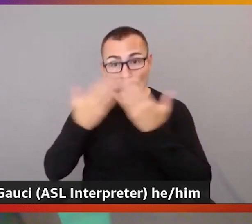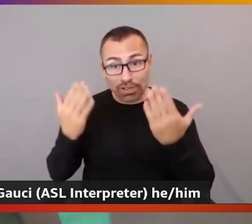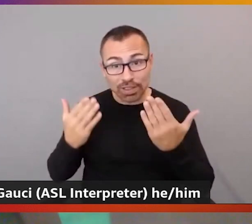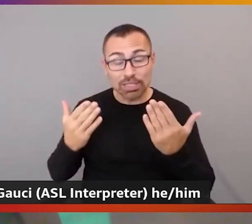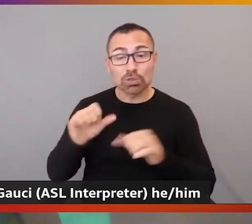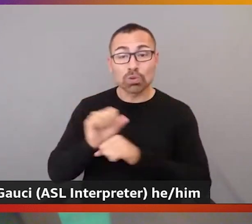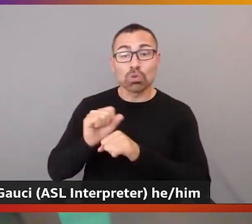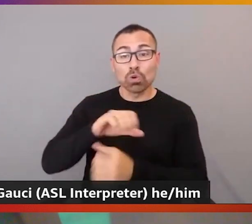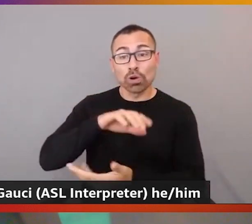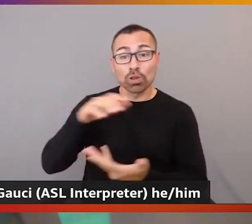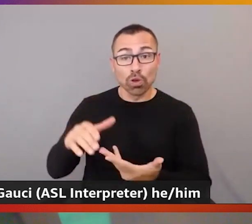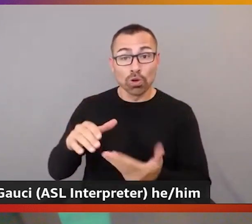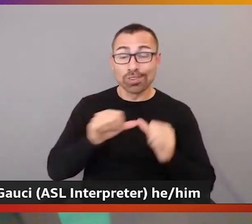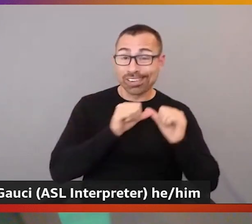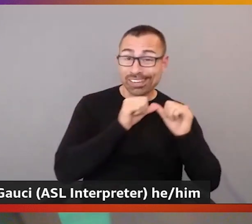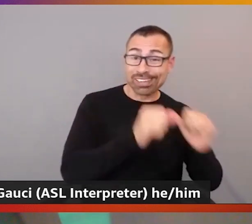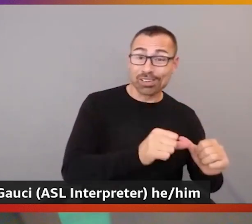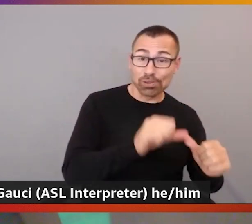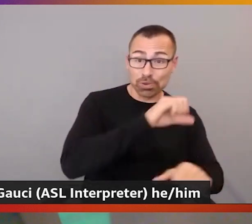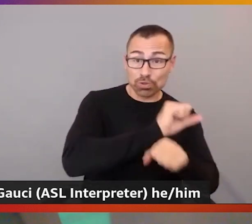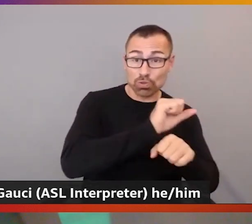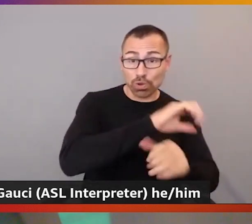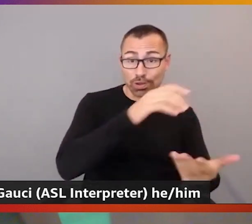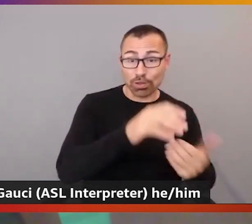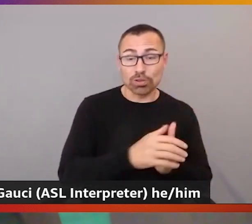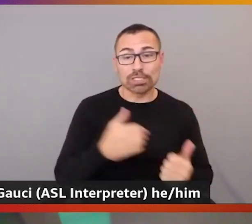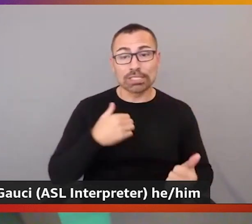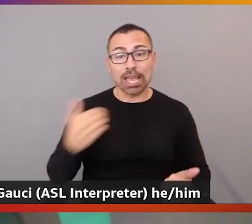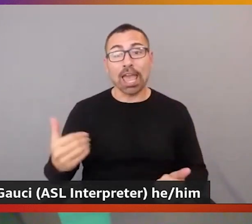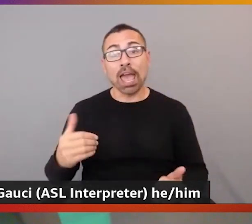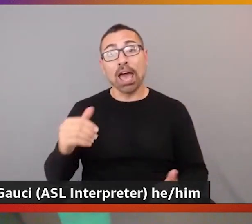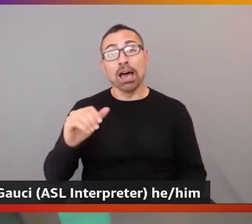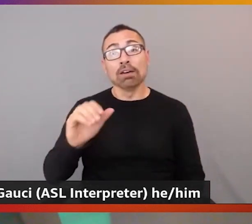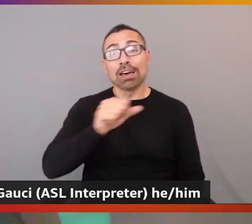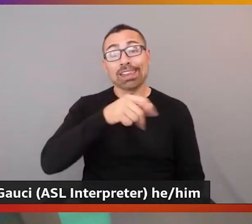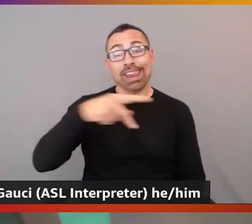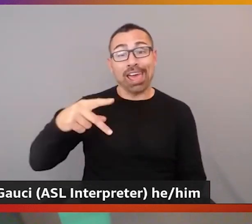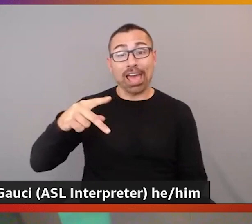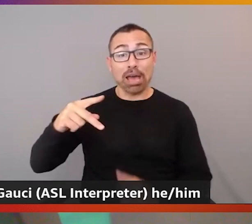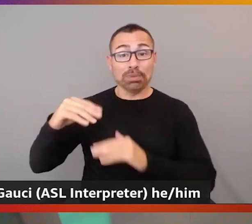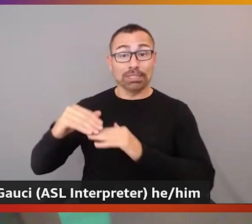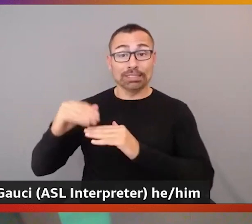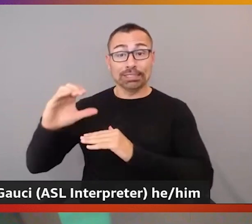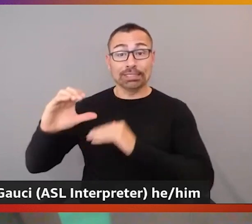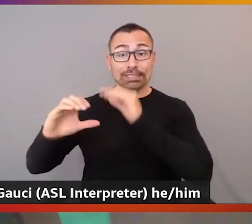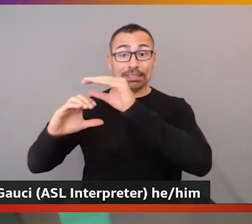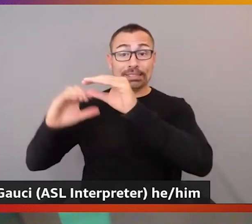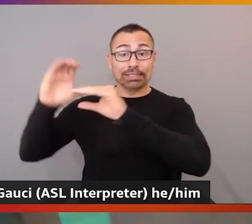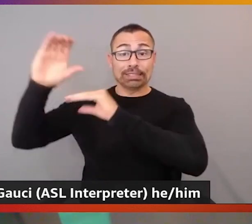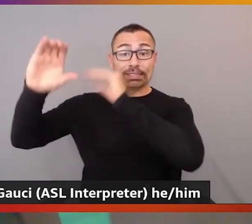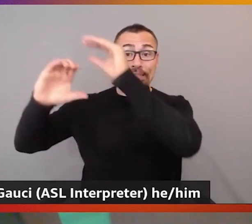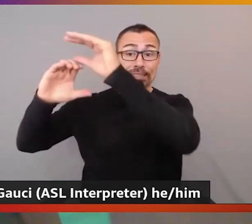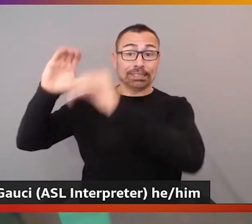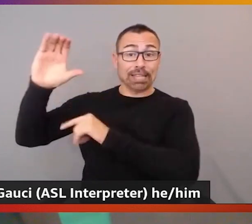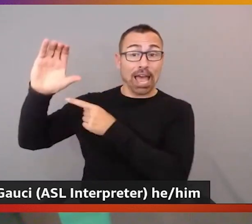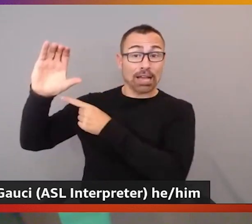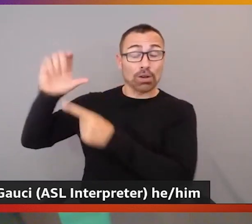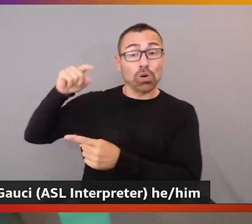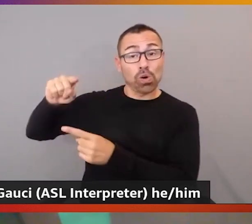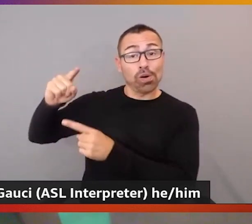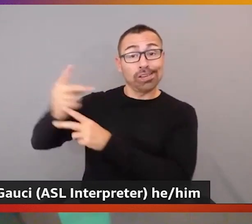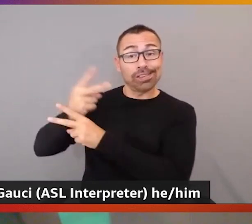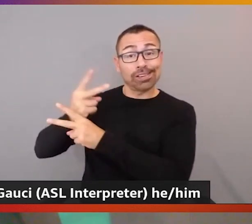now have an application stack, whether it's on the compute side or the storage or on the storage side, that just scales automatically,